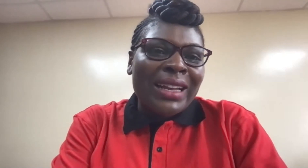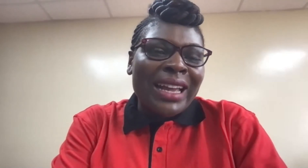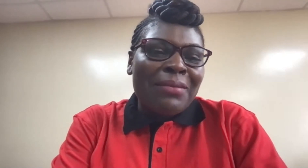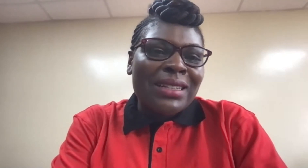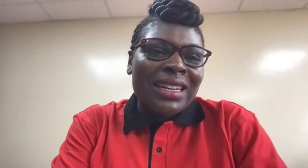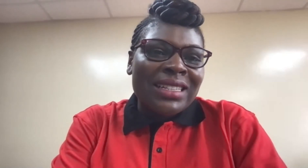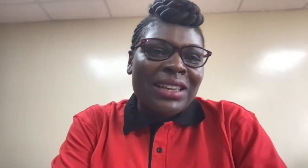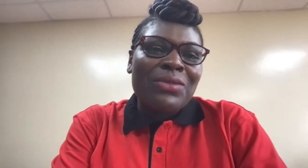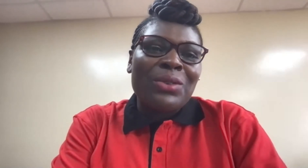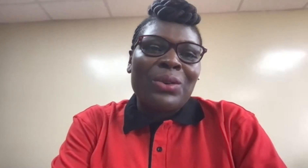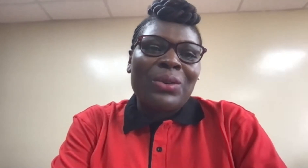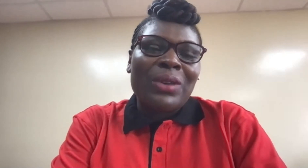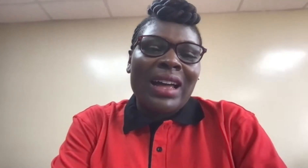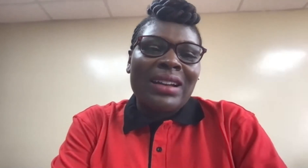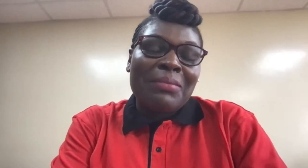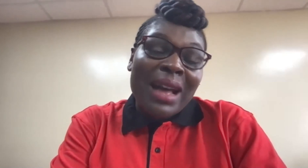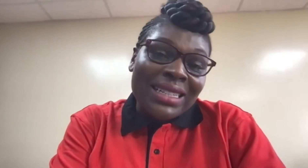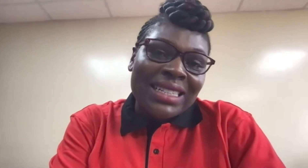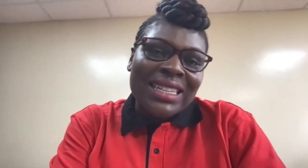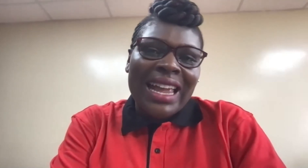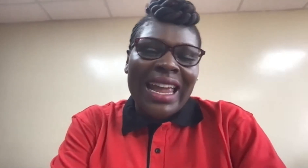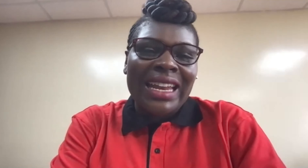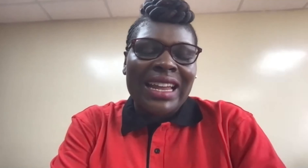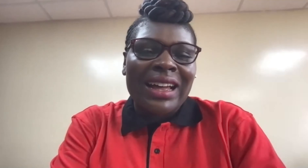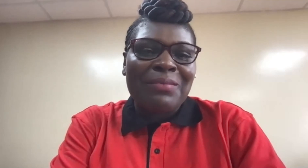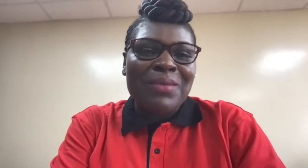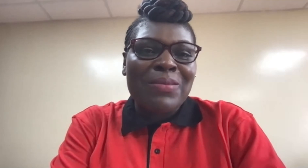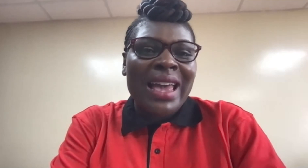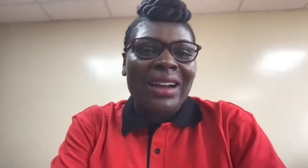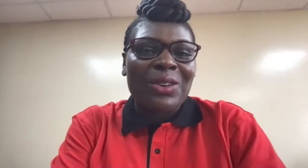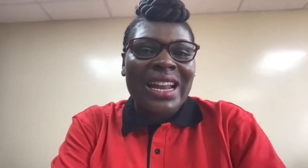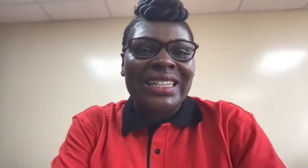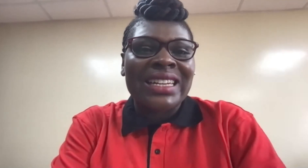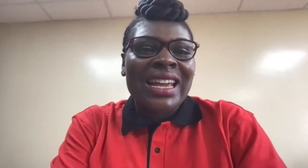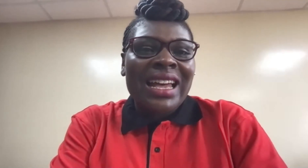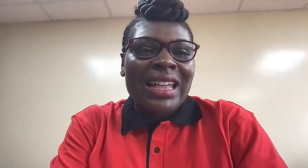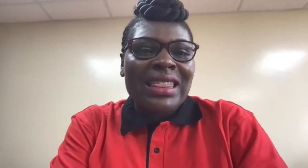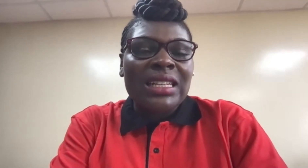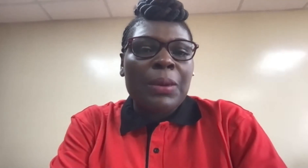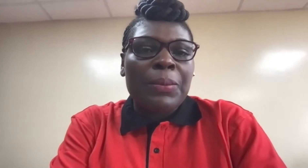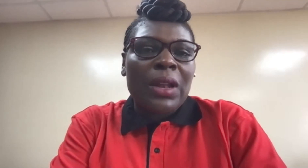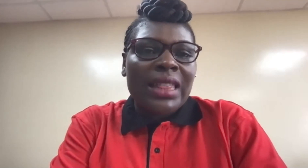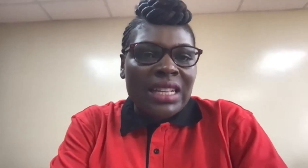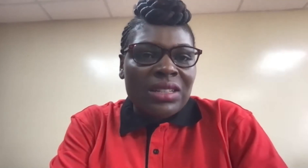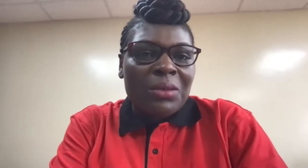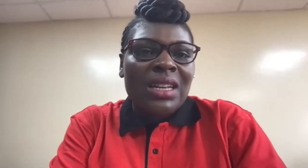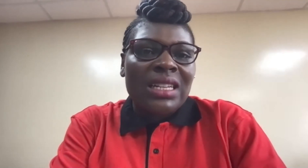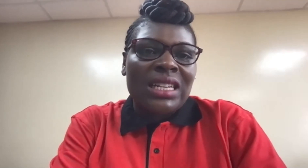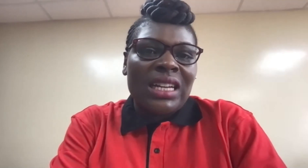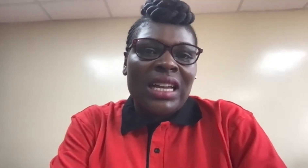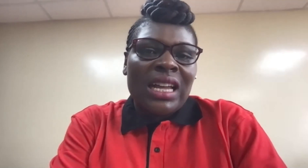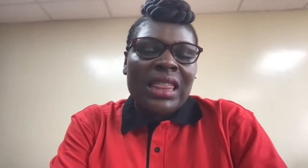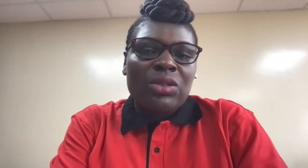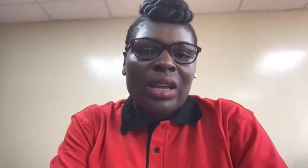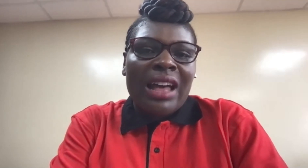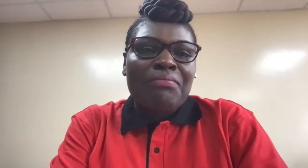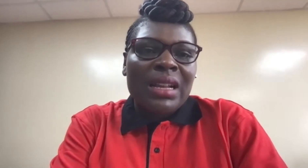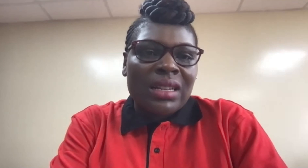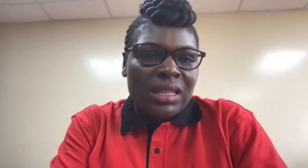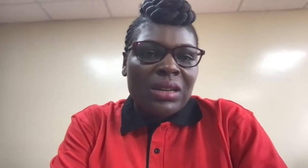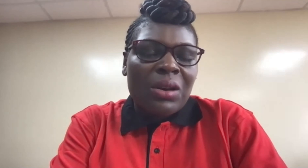in ever that I have ever worked with. And so I really enjoy working with